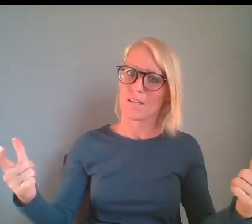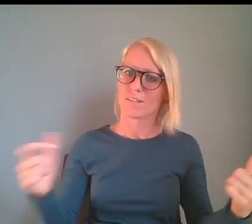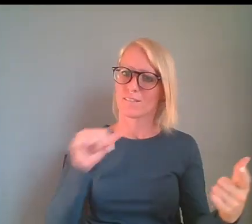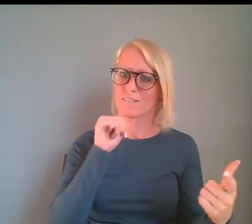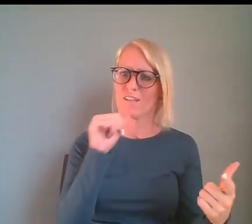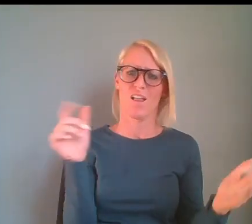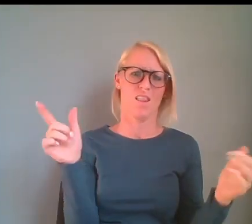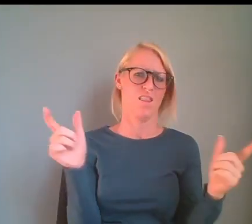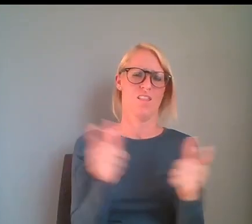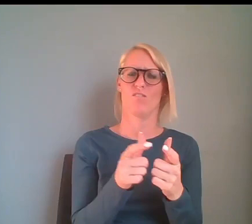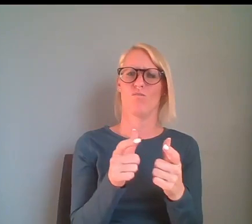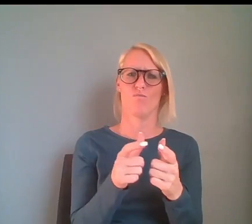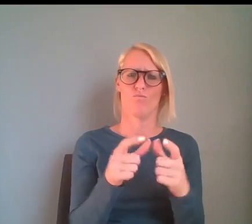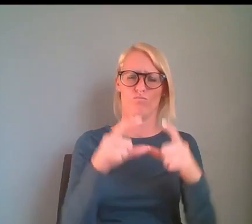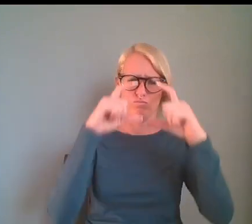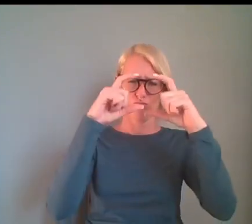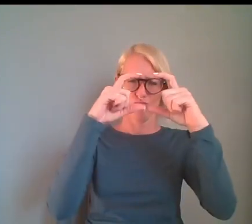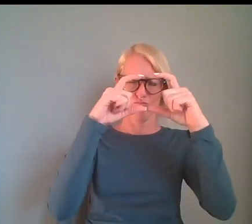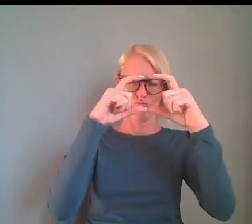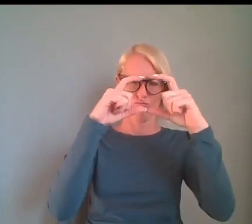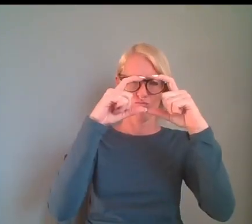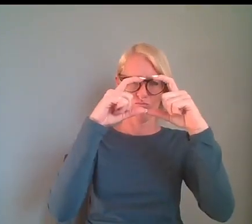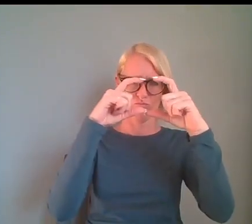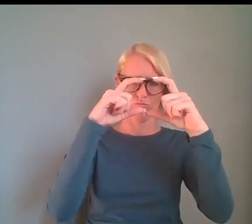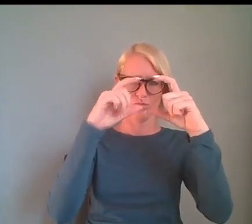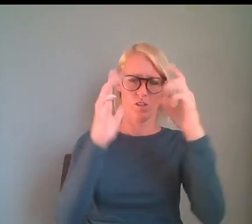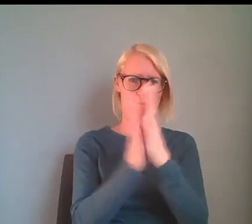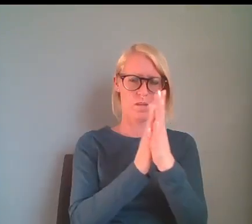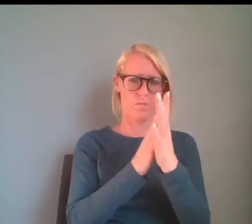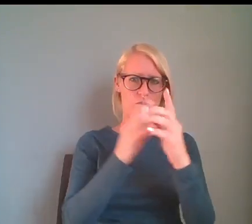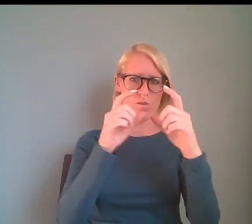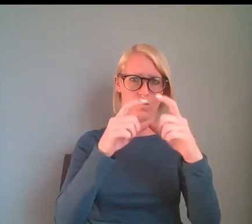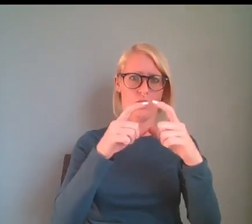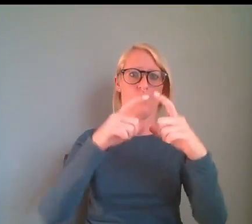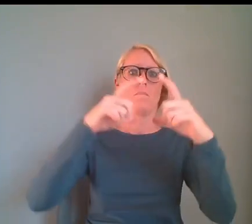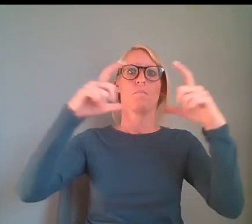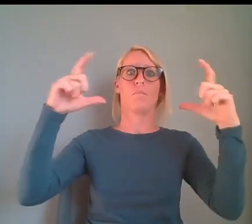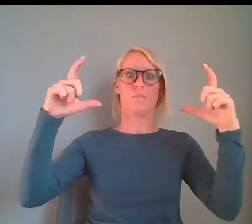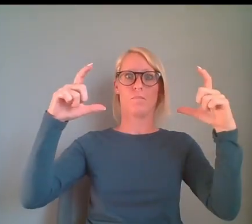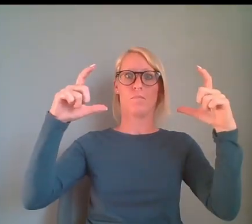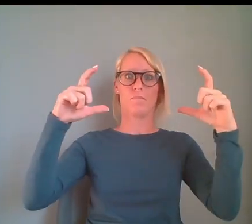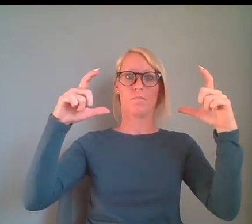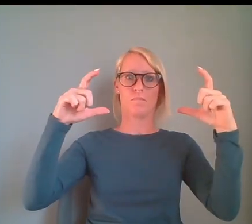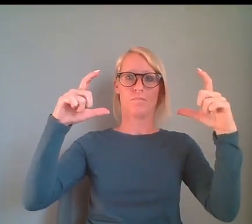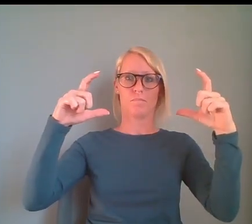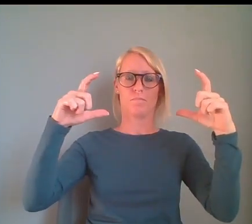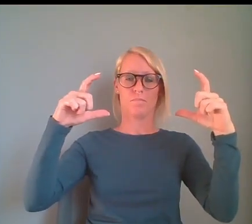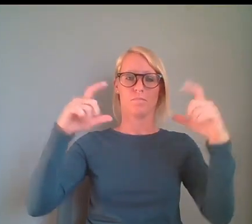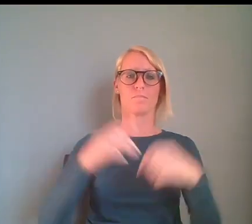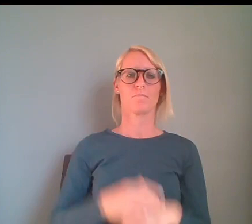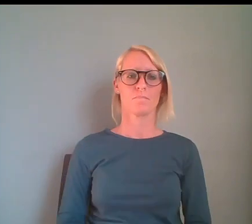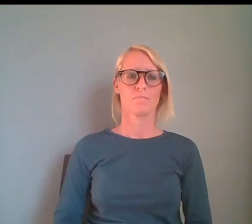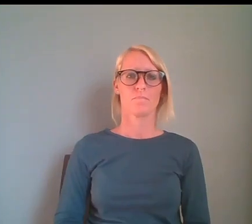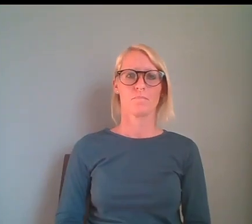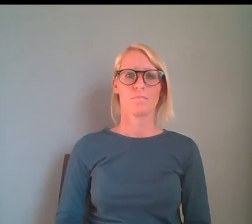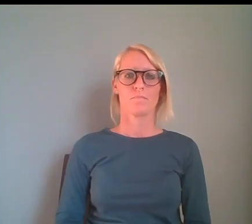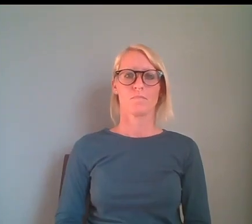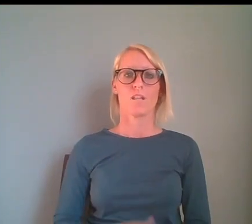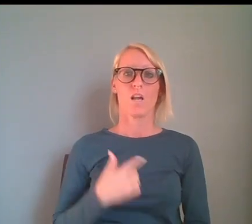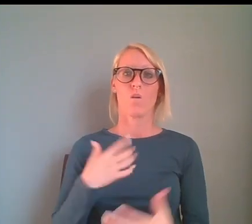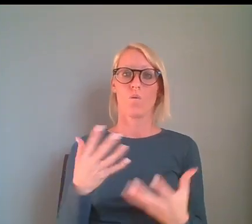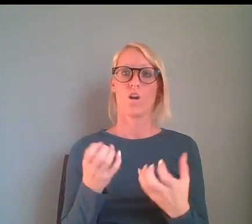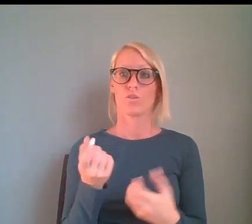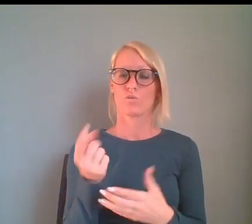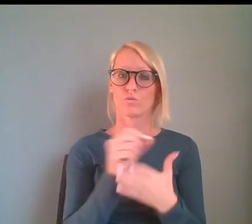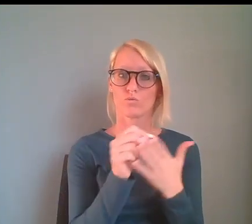little teeny thing on your paper, but let's make it fill that paper. So this is what I'd like you to try to draw. Oh,